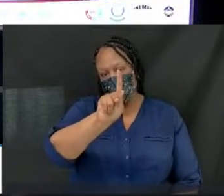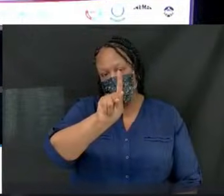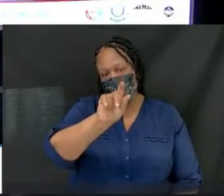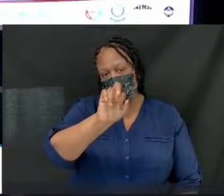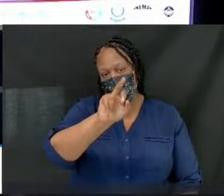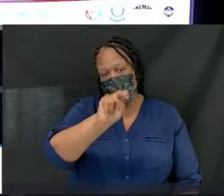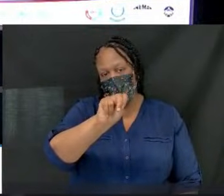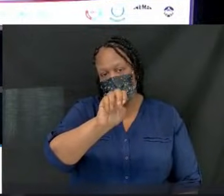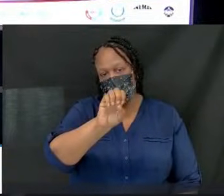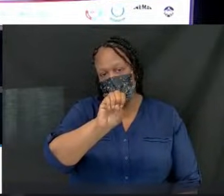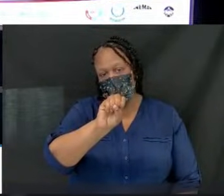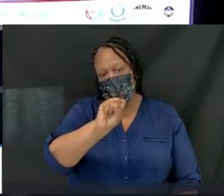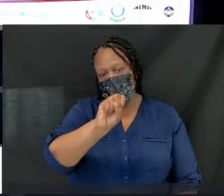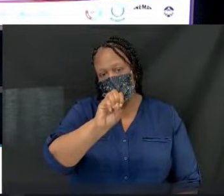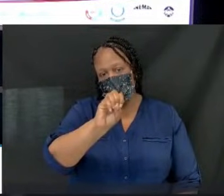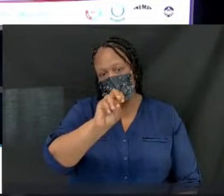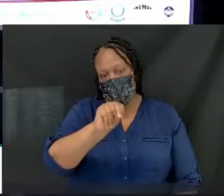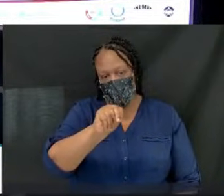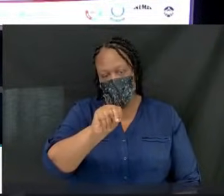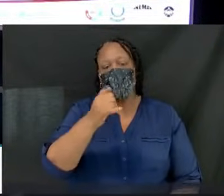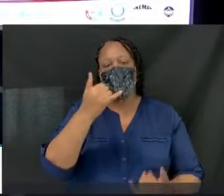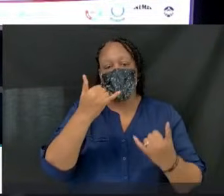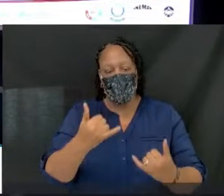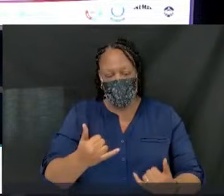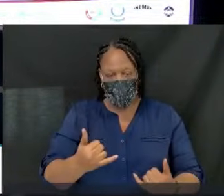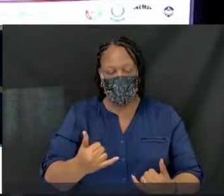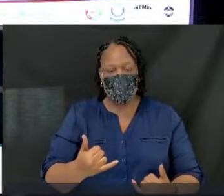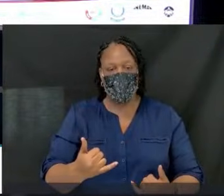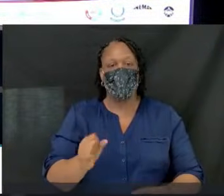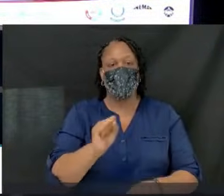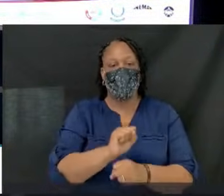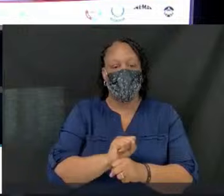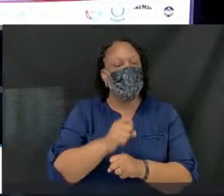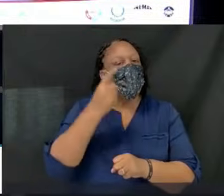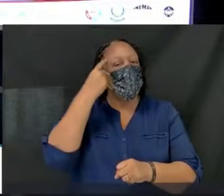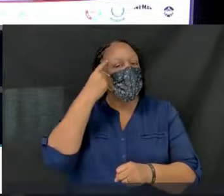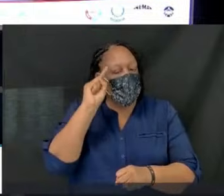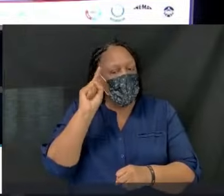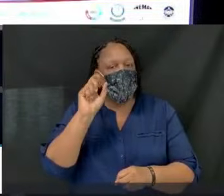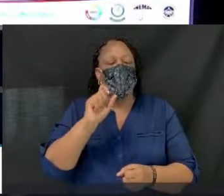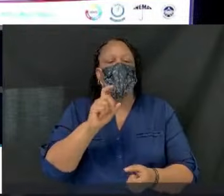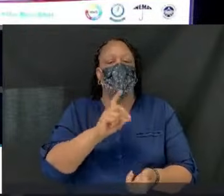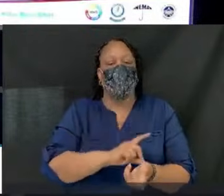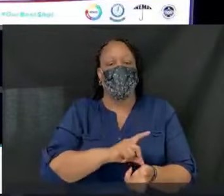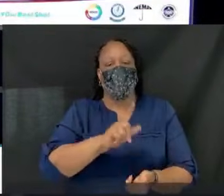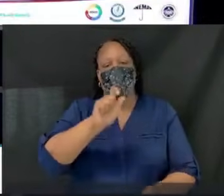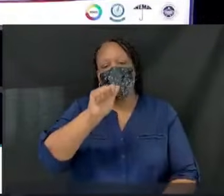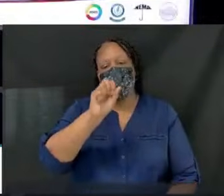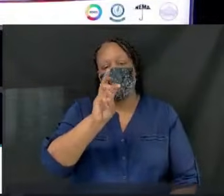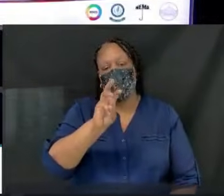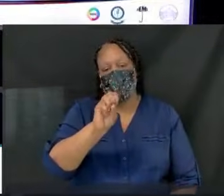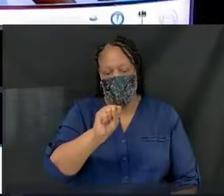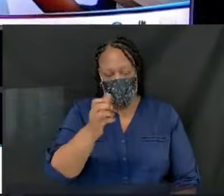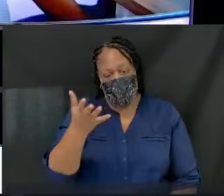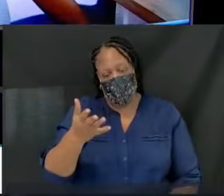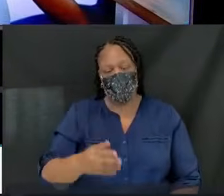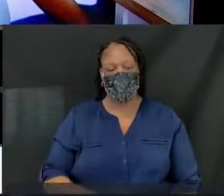is the acting CMO. That is Dr. Cameron Wilkinson.